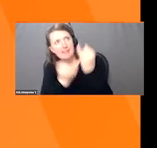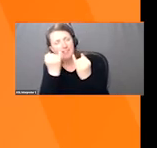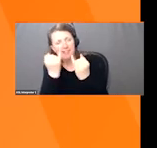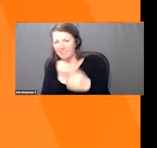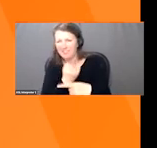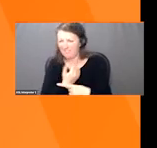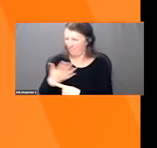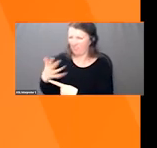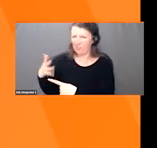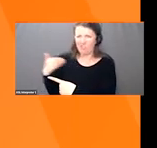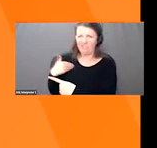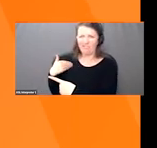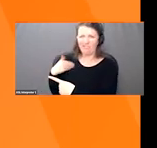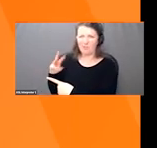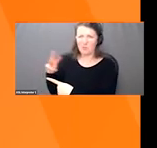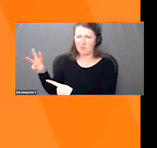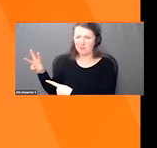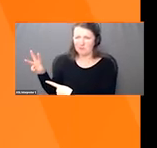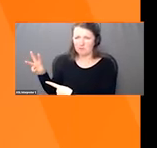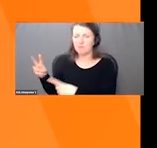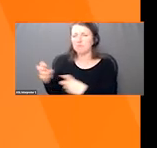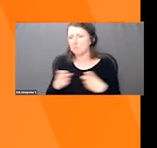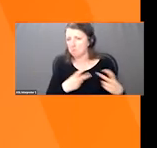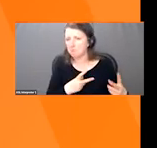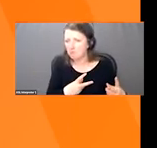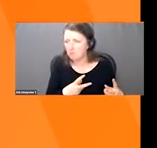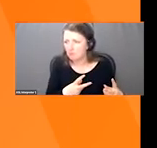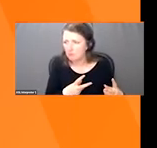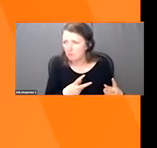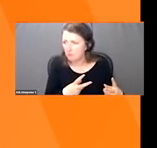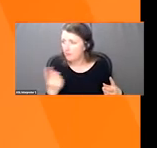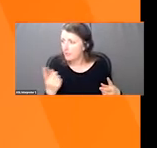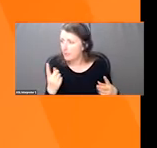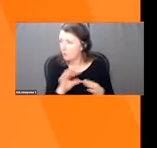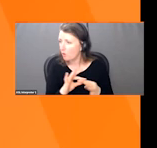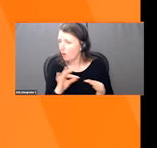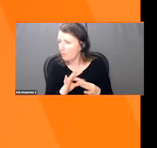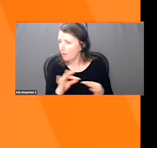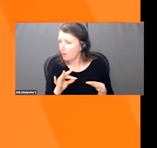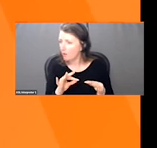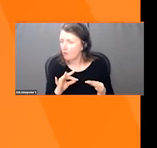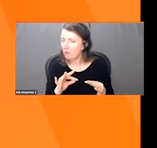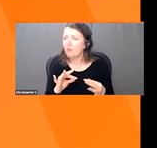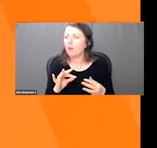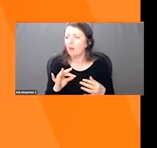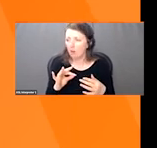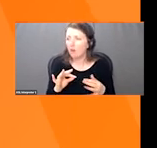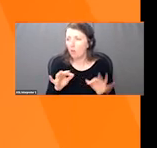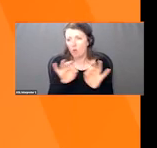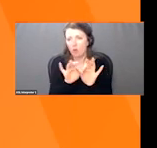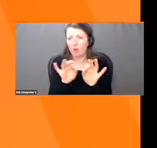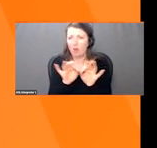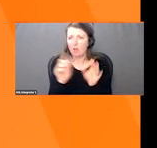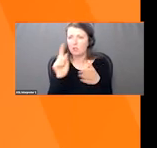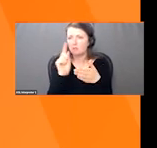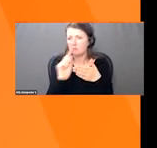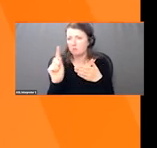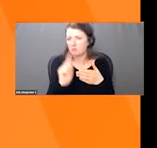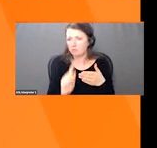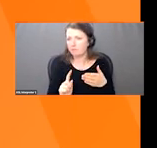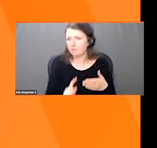We have someone telling us a cost per week to do posts. Yep, that's normal. It's either a cost per week or a cost per month with a set number of